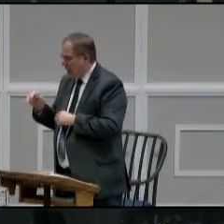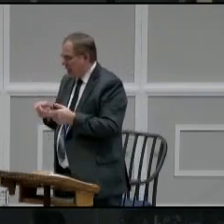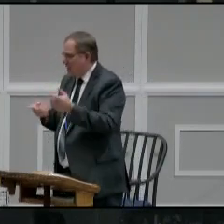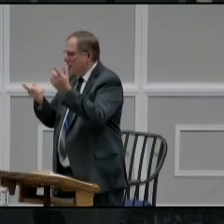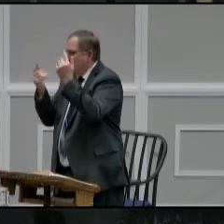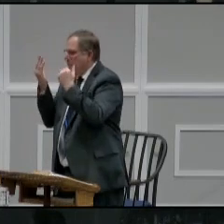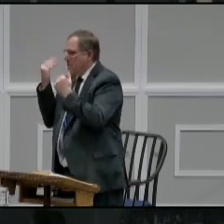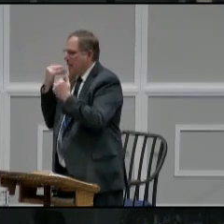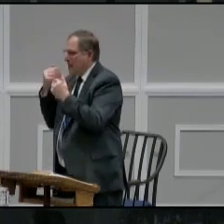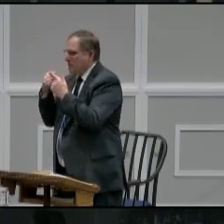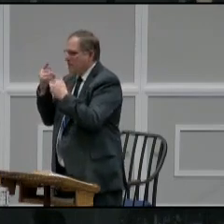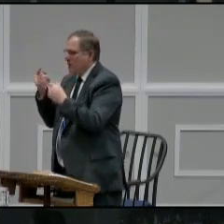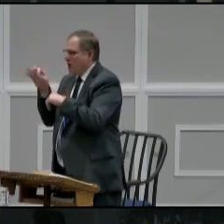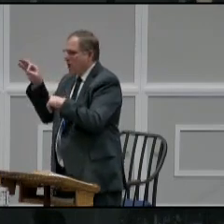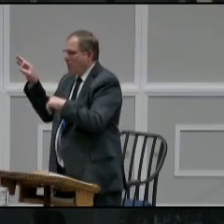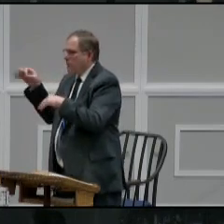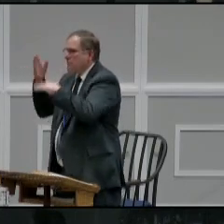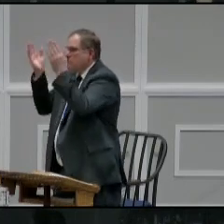Unmet expectations.